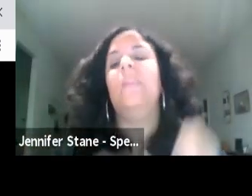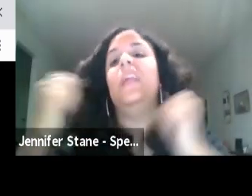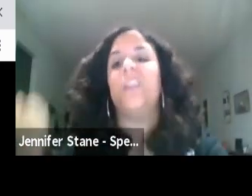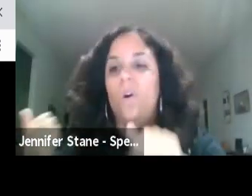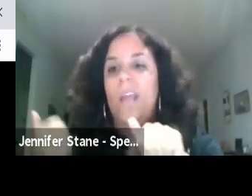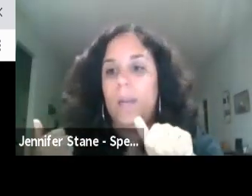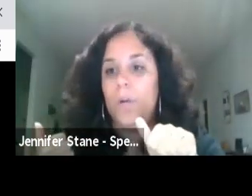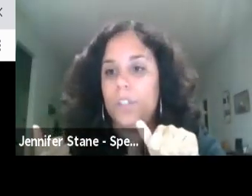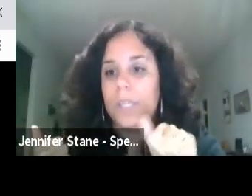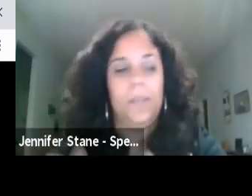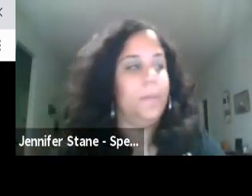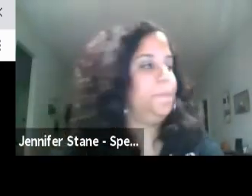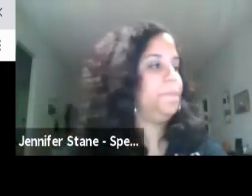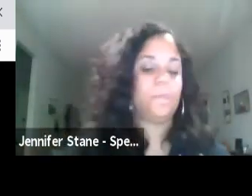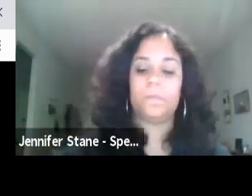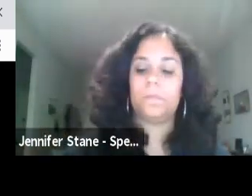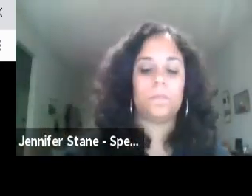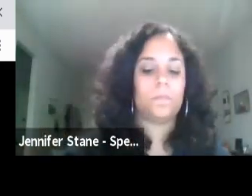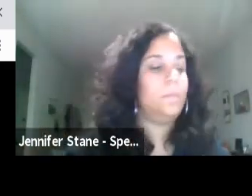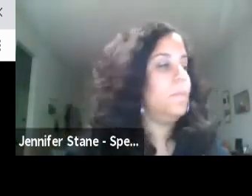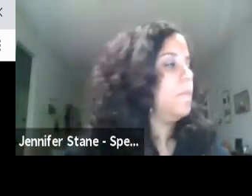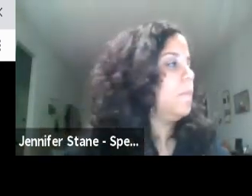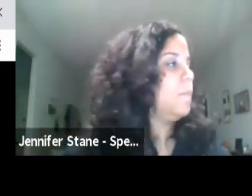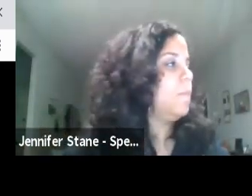level, and then go on ahead and brush your teeth.